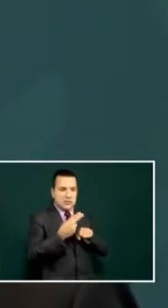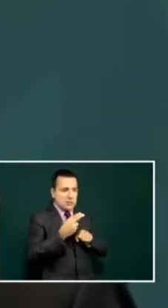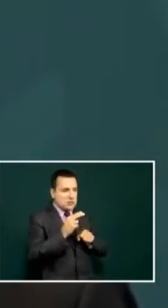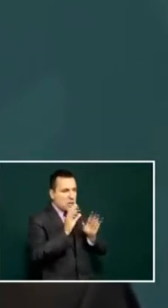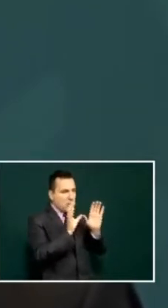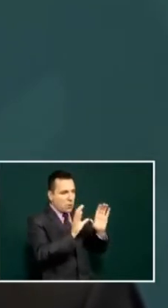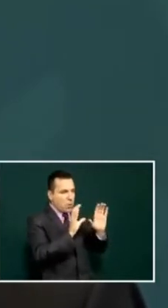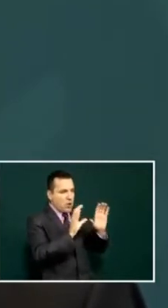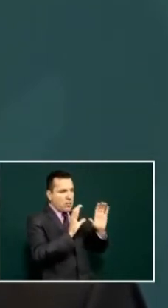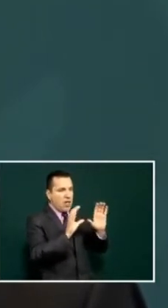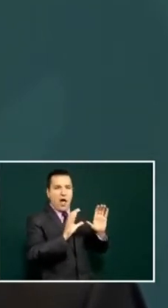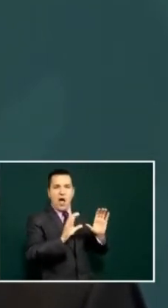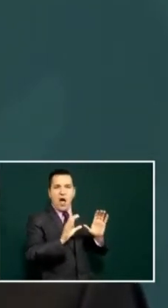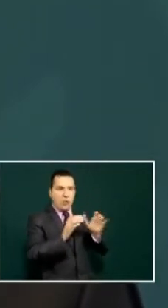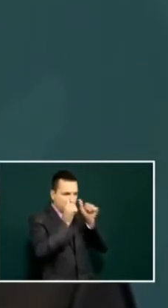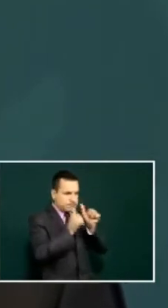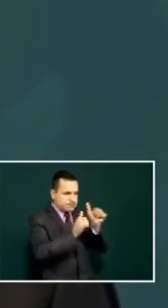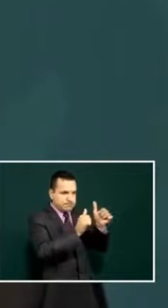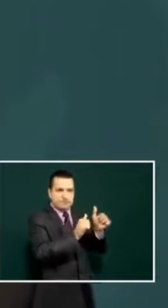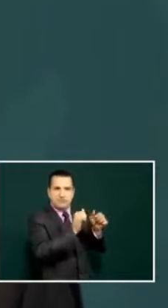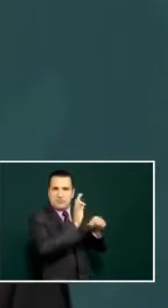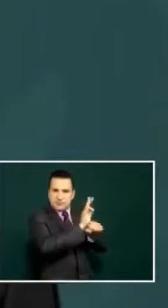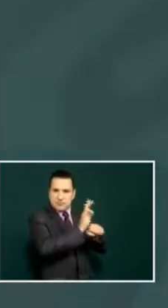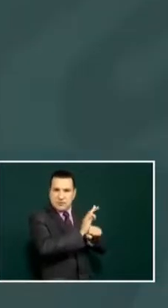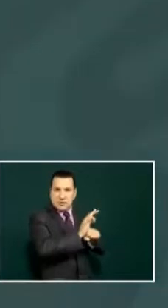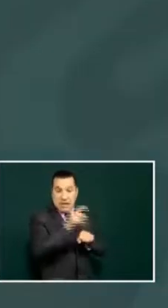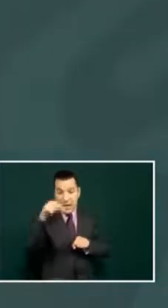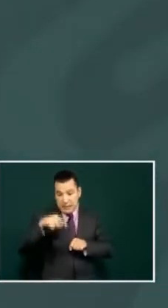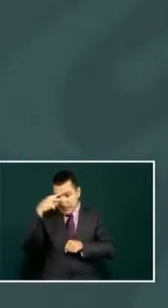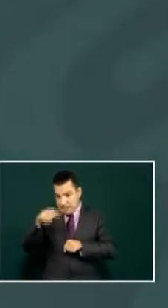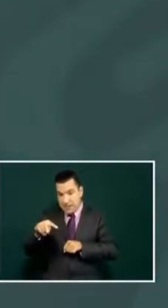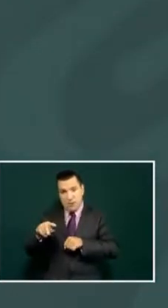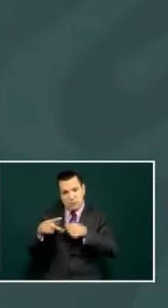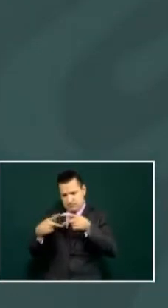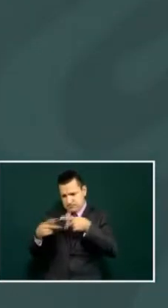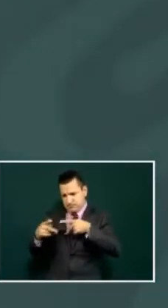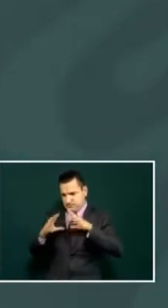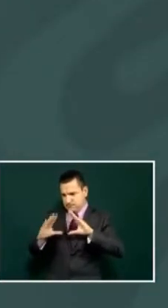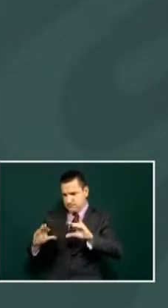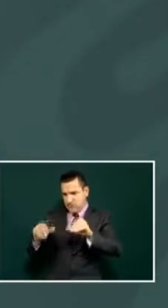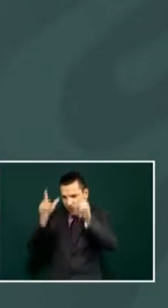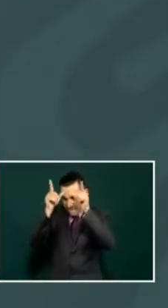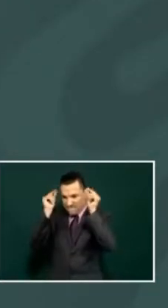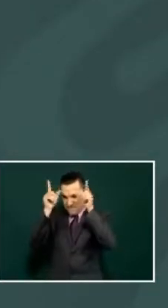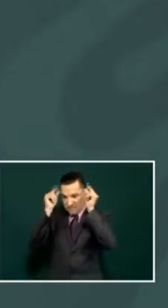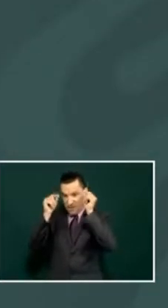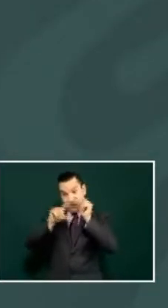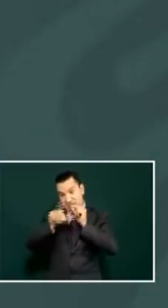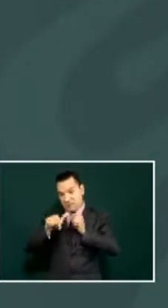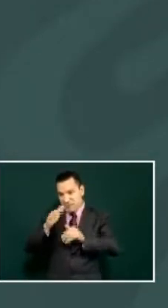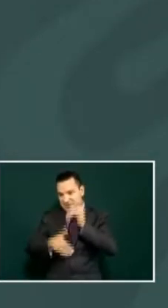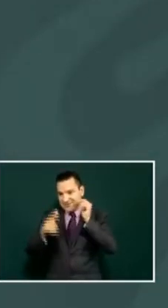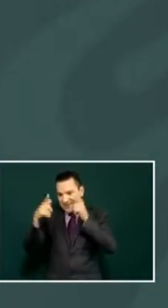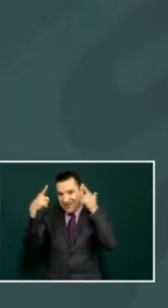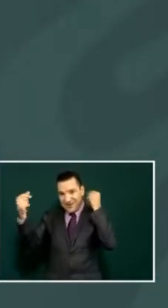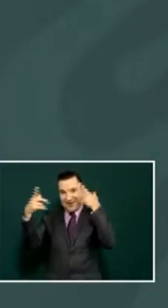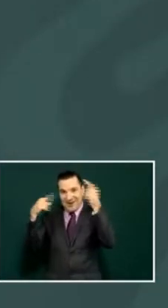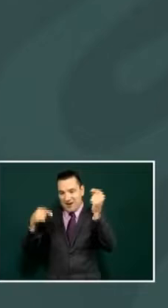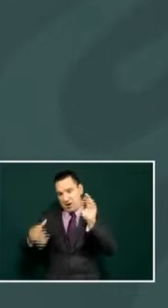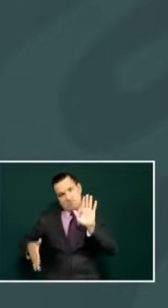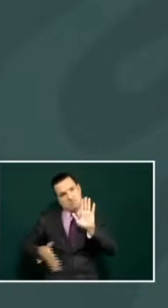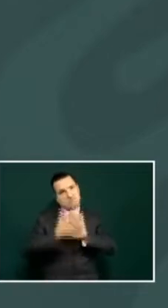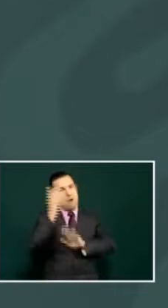that is gonna be needing attention and we're gonna train our Mexican to go work over there